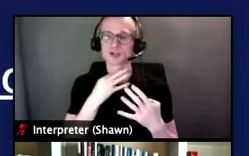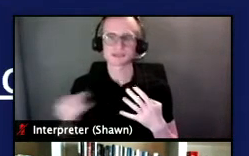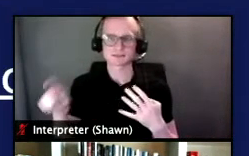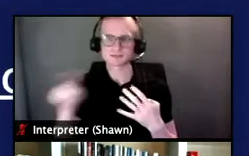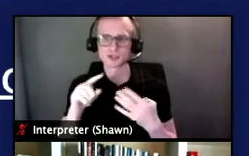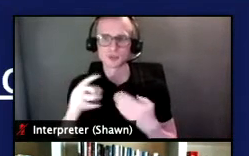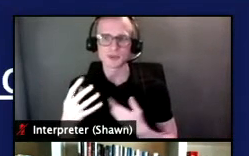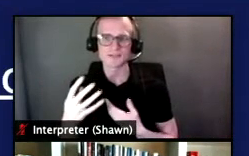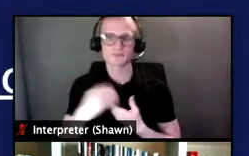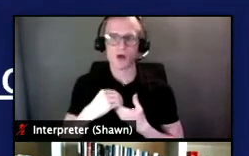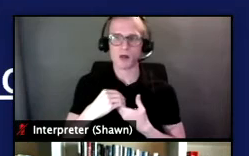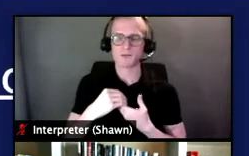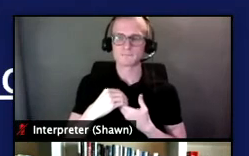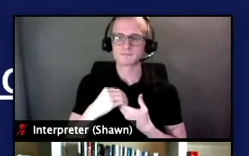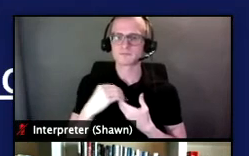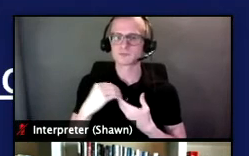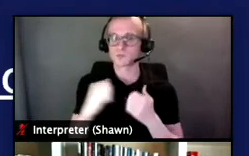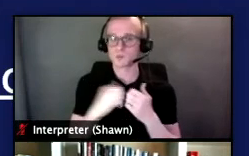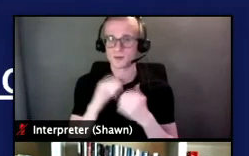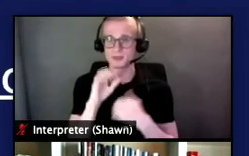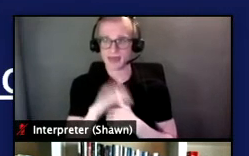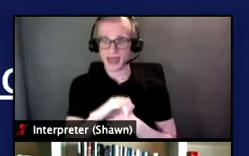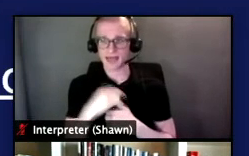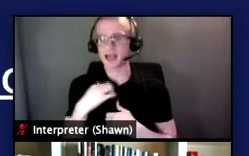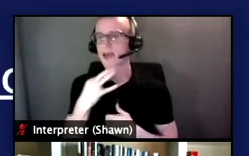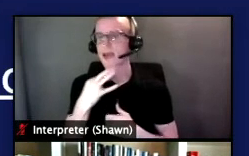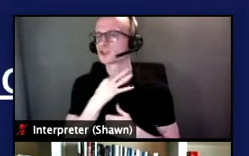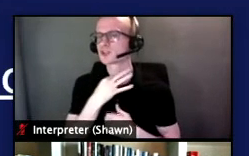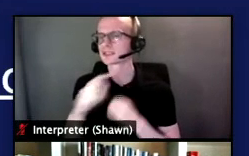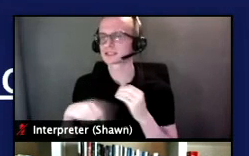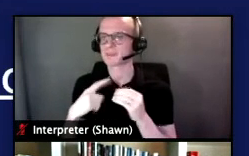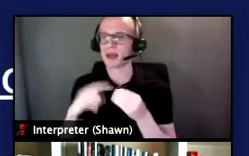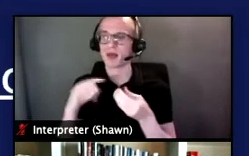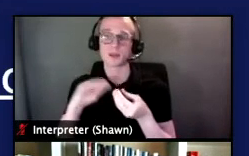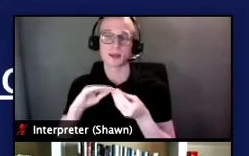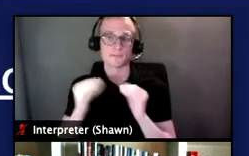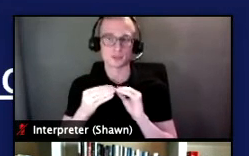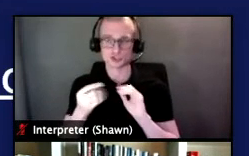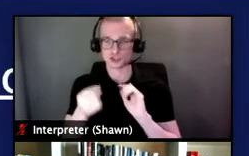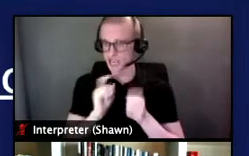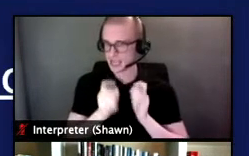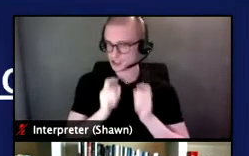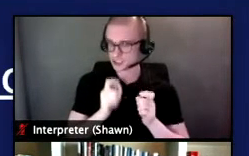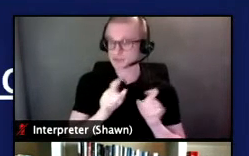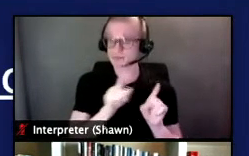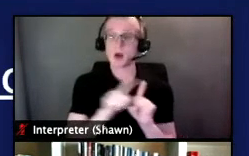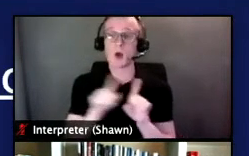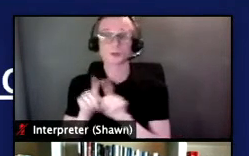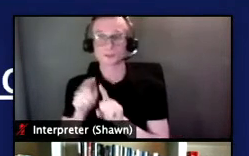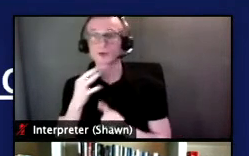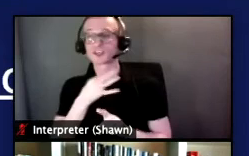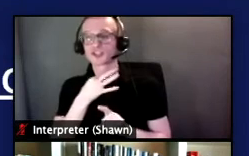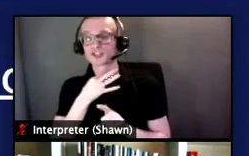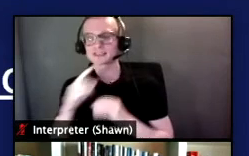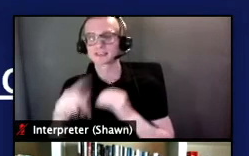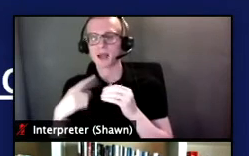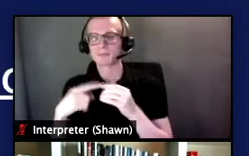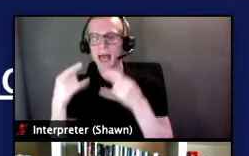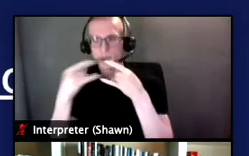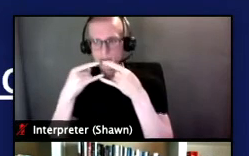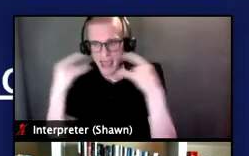that, and curious about the number changes, but also curious about the masks and whether or